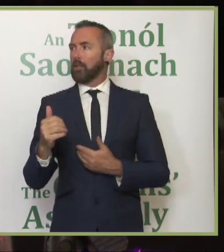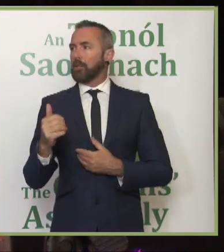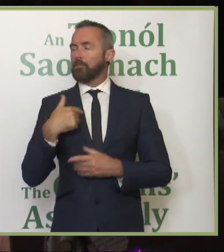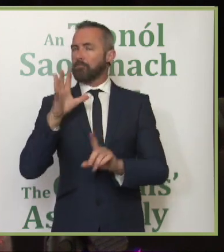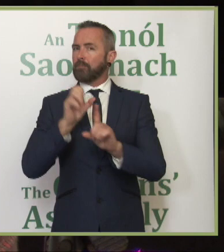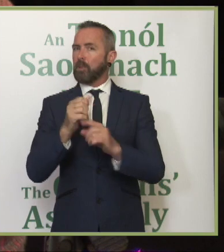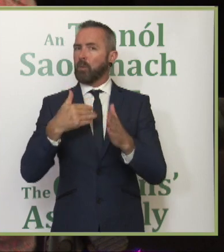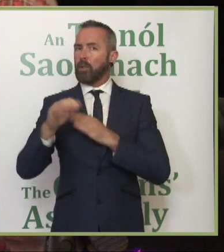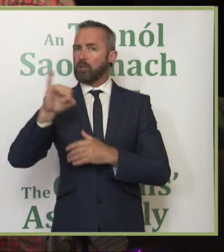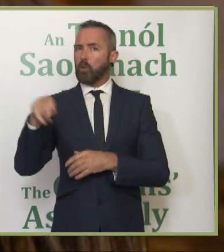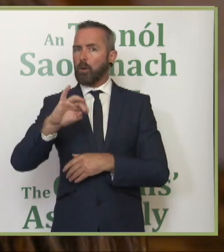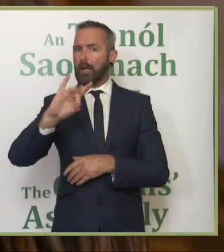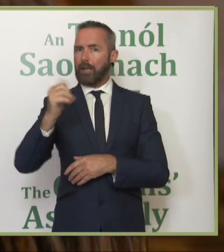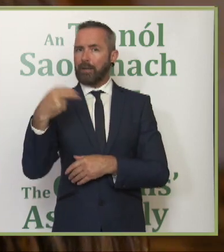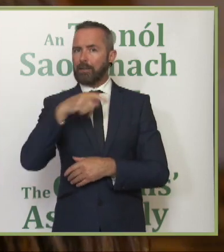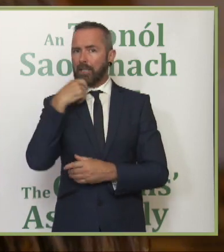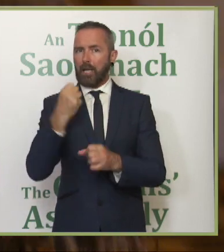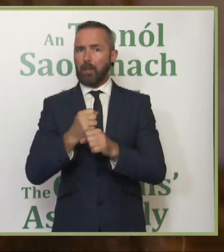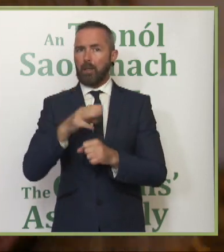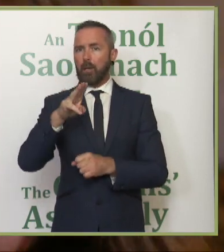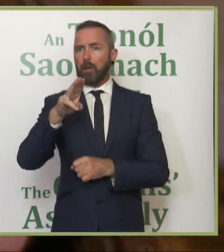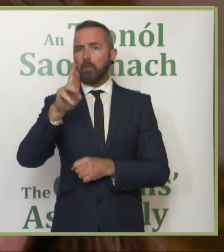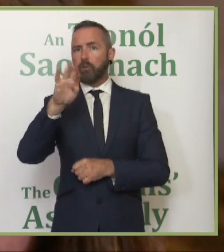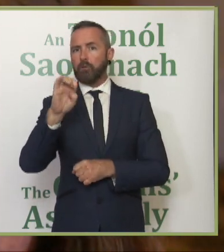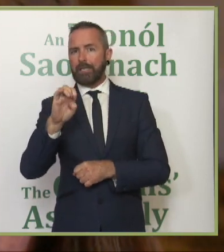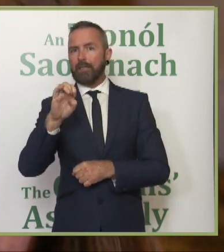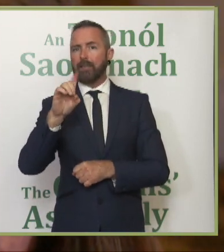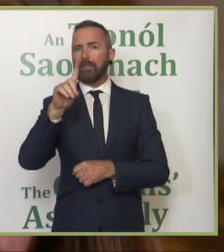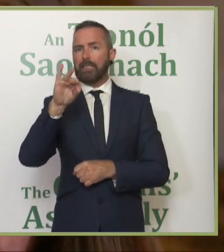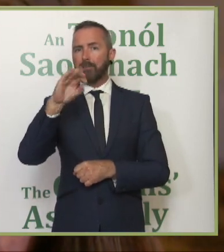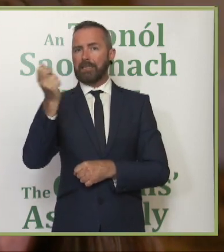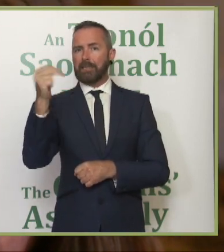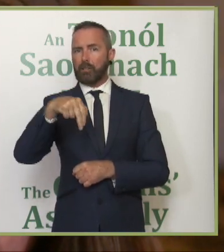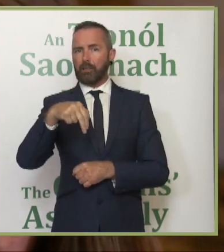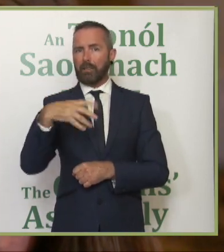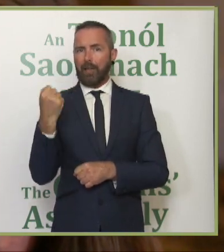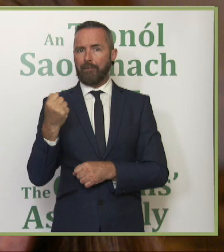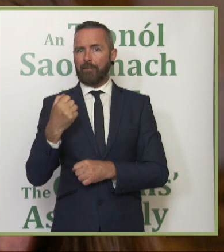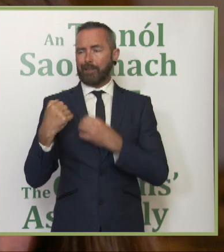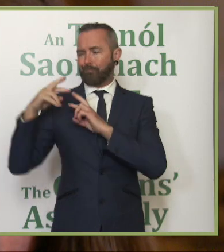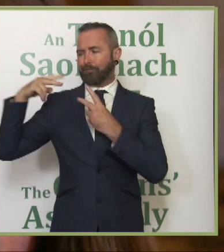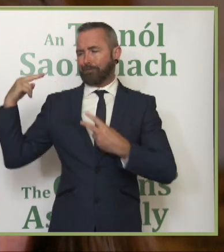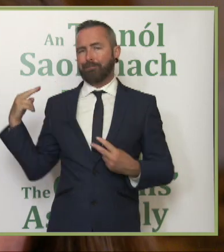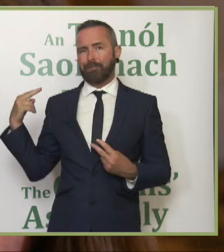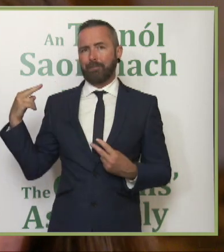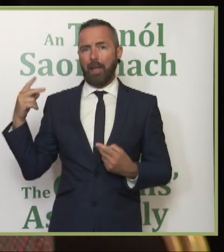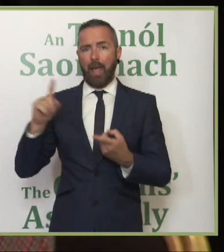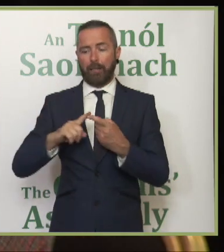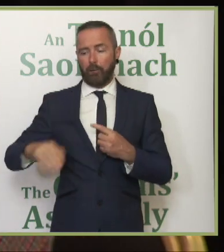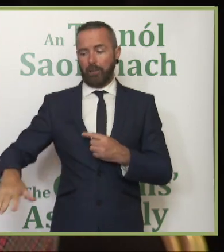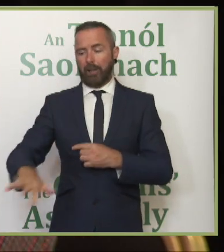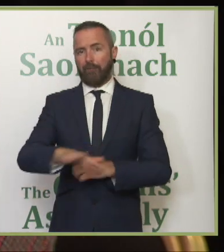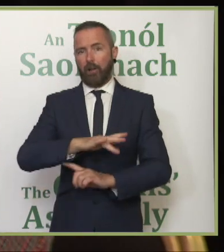about the predisposition that people might have and their environment they grew up in. So education in the broader sense will have a role. Now, if you're